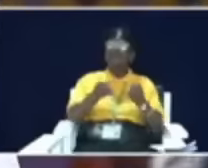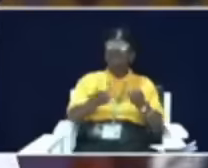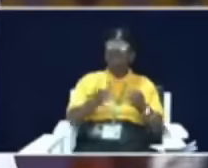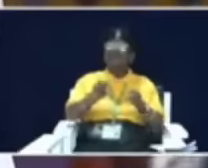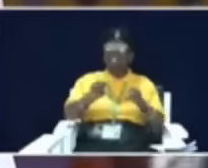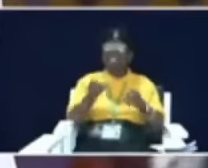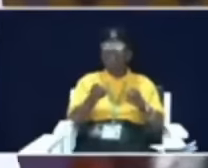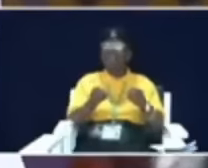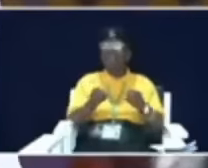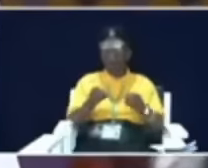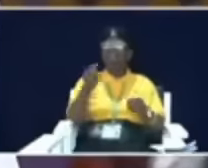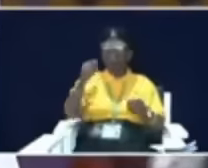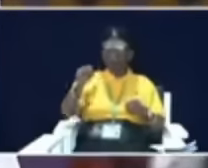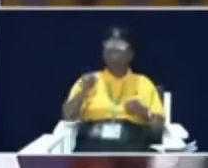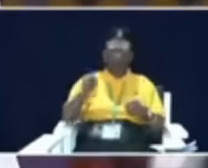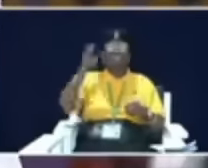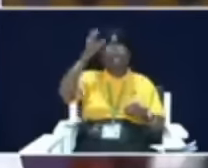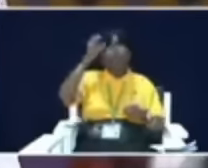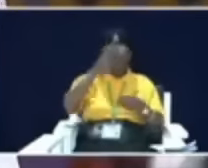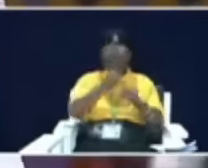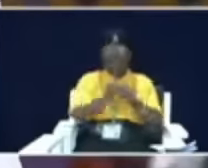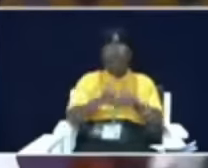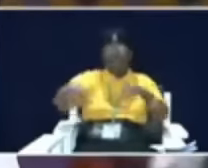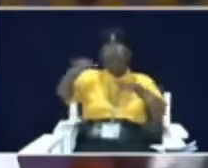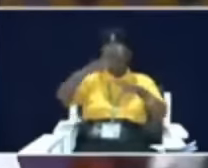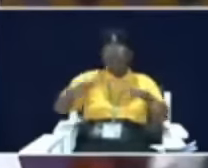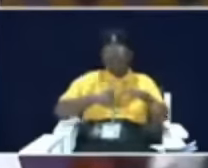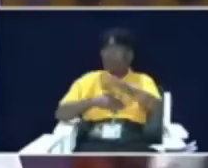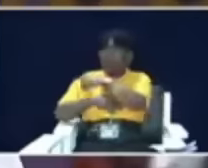devil made over my life when I was small,